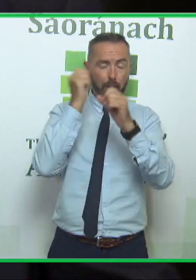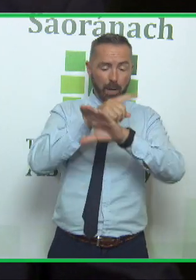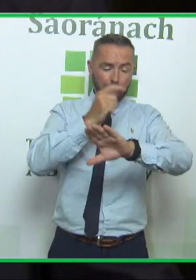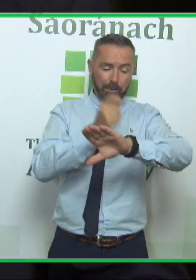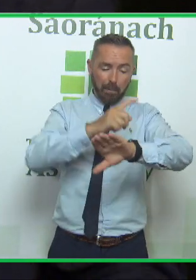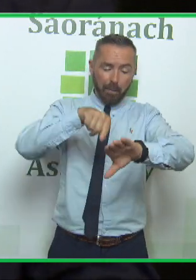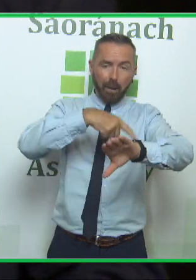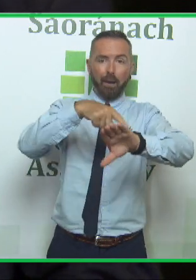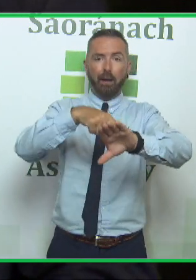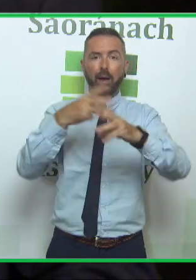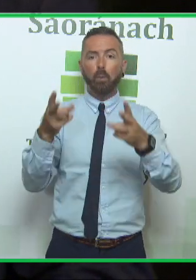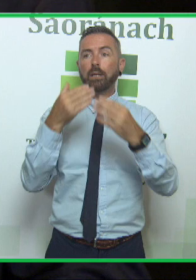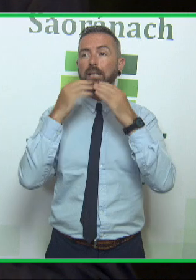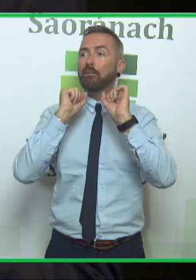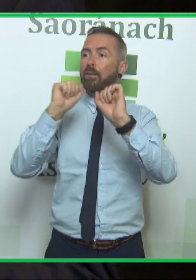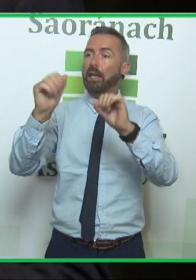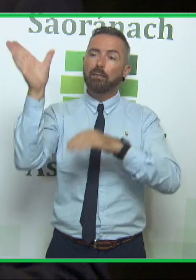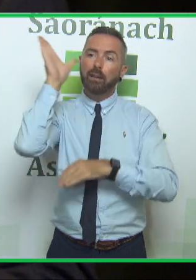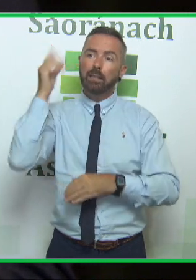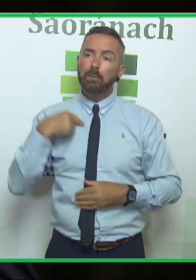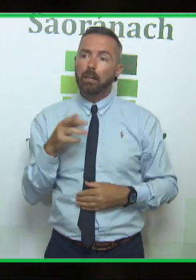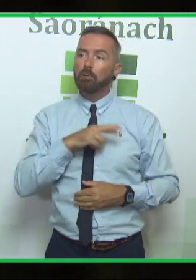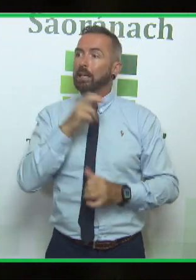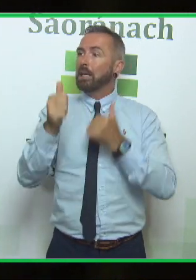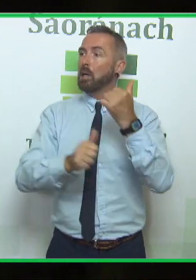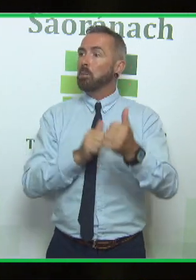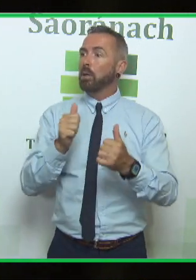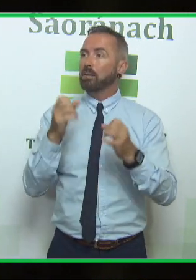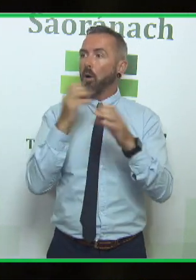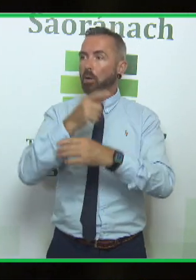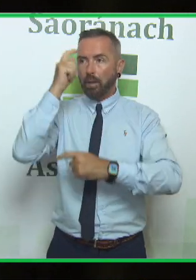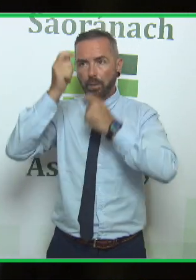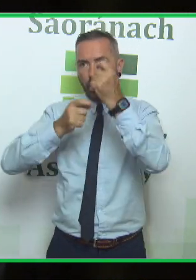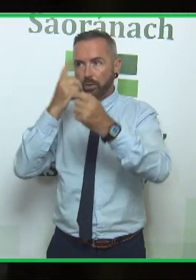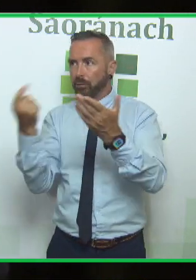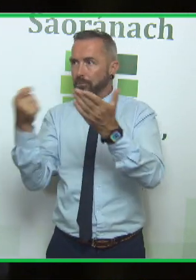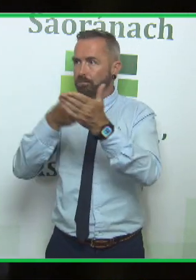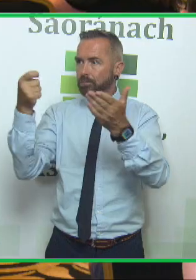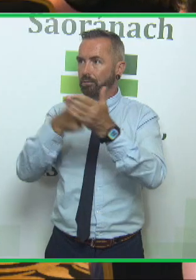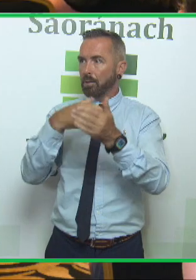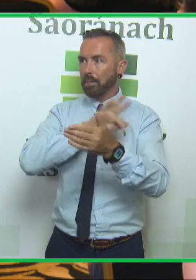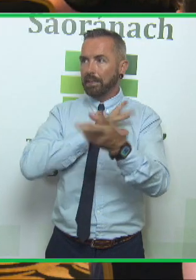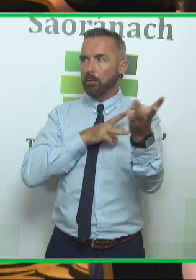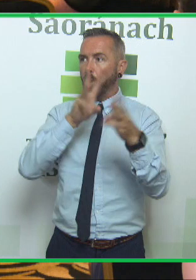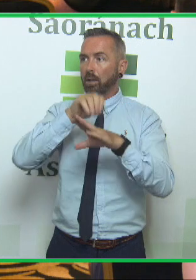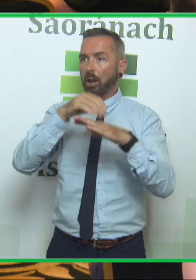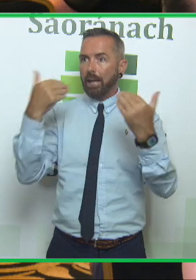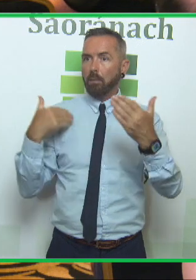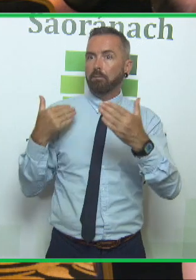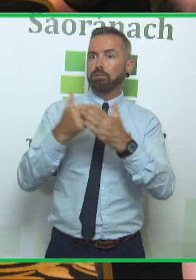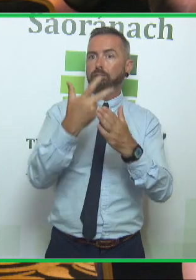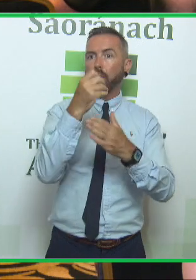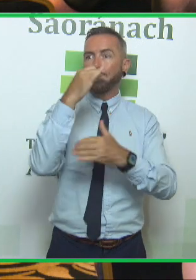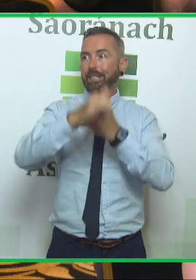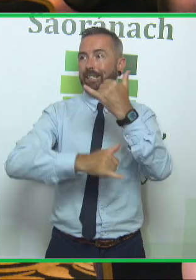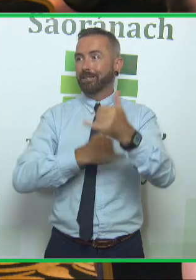say thanks for your time. I appreciate all the thought that you were putting into it. I've been working on it for 30 years. There's a